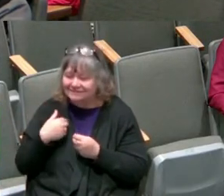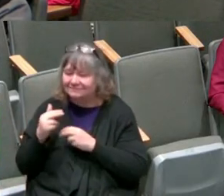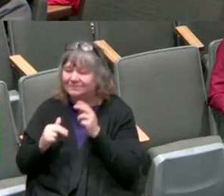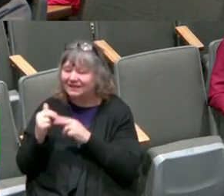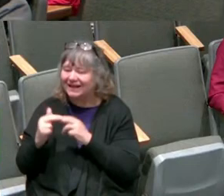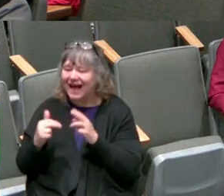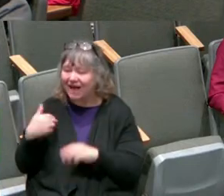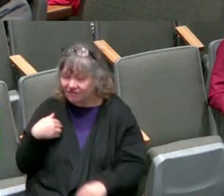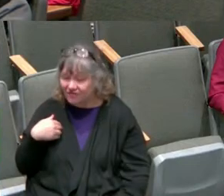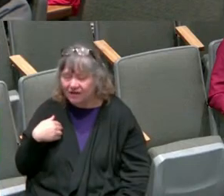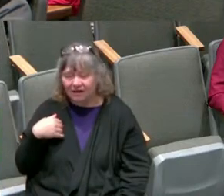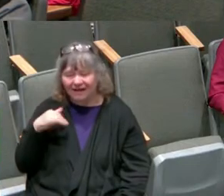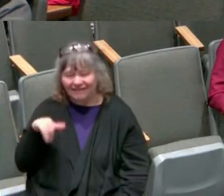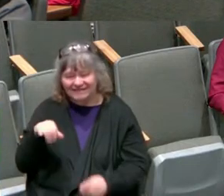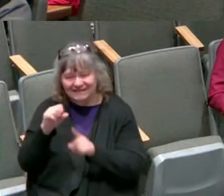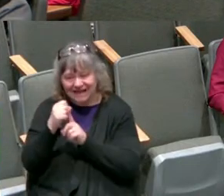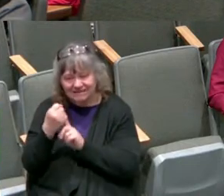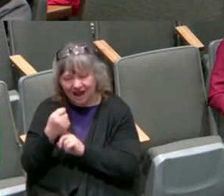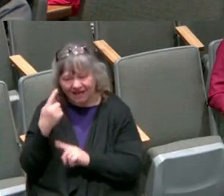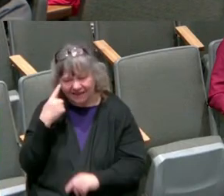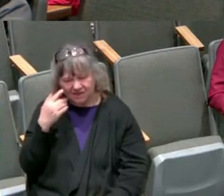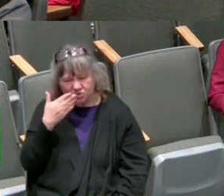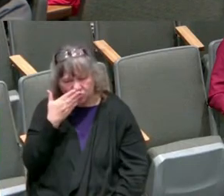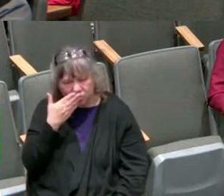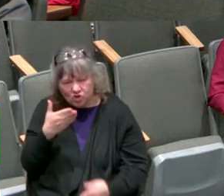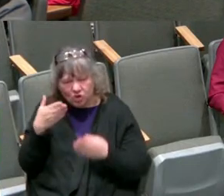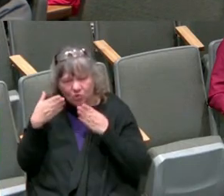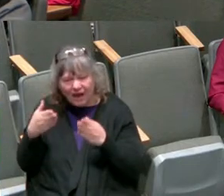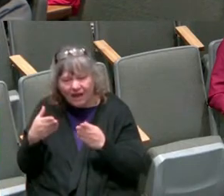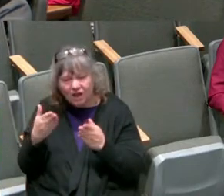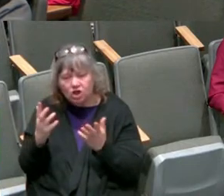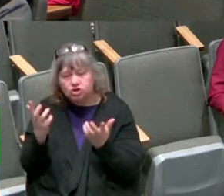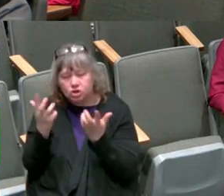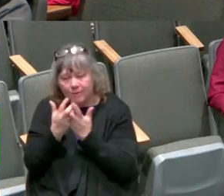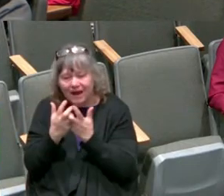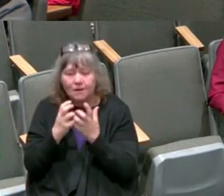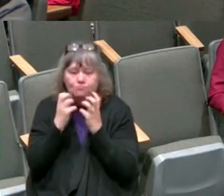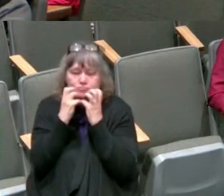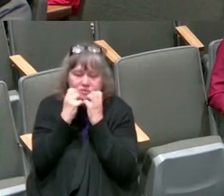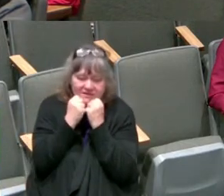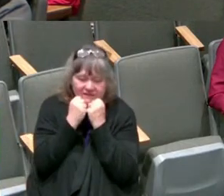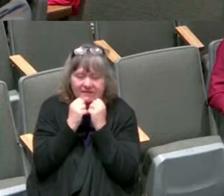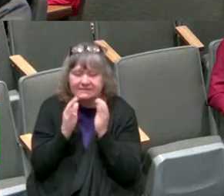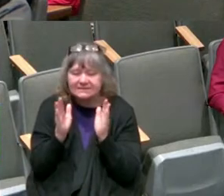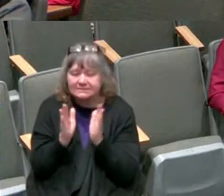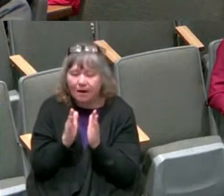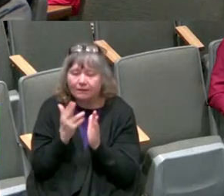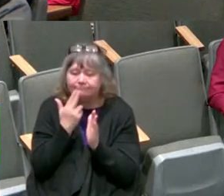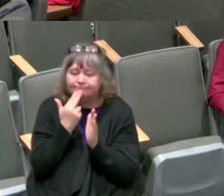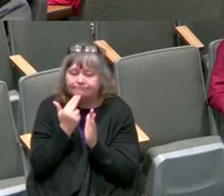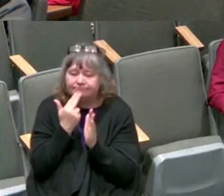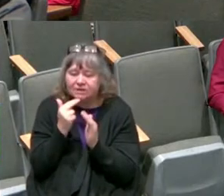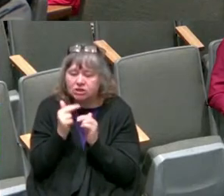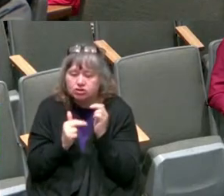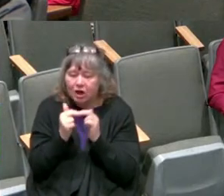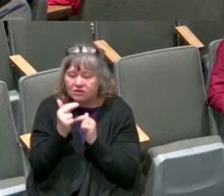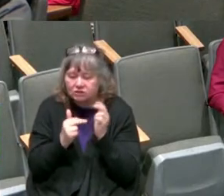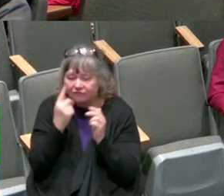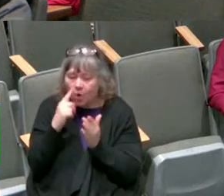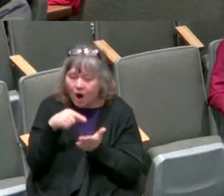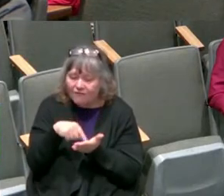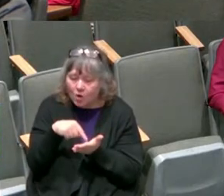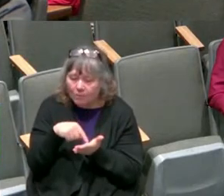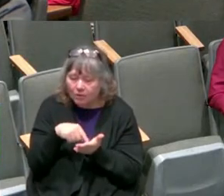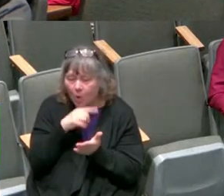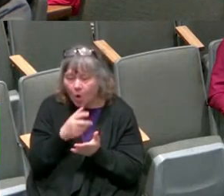on it and in this case I think it's a good way to combine preserving small existing structures for the affordable